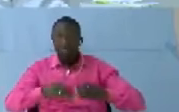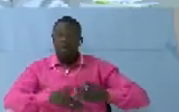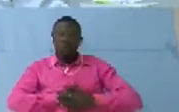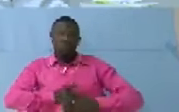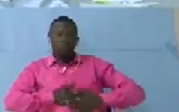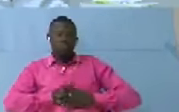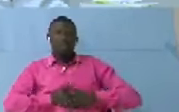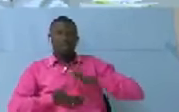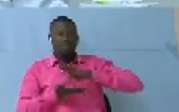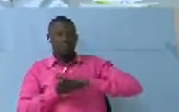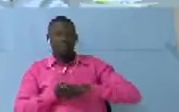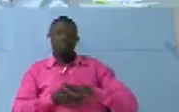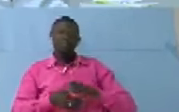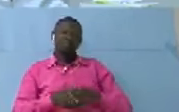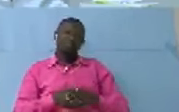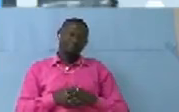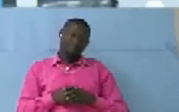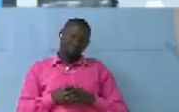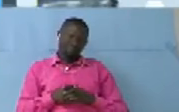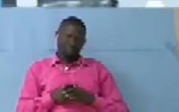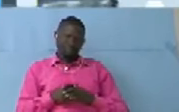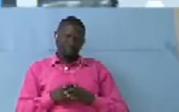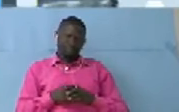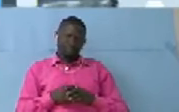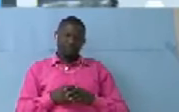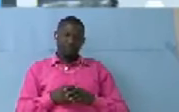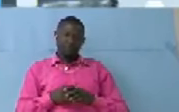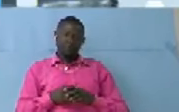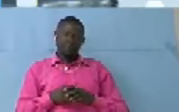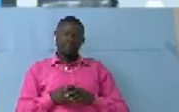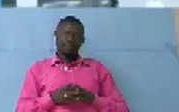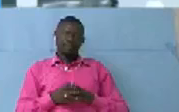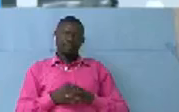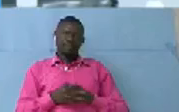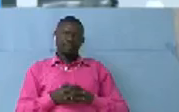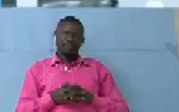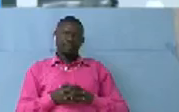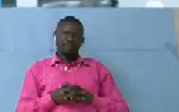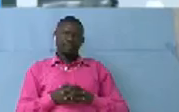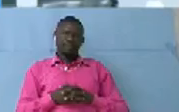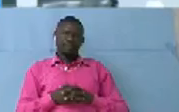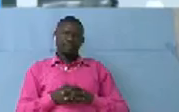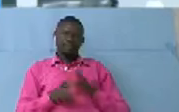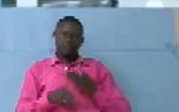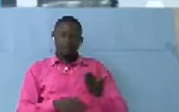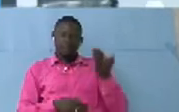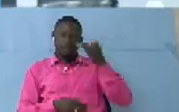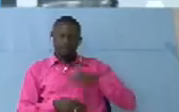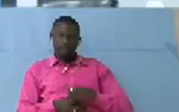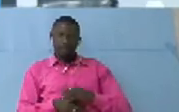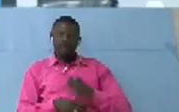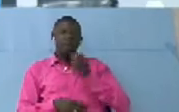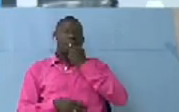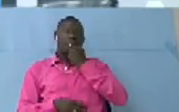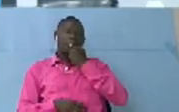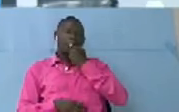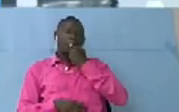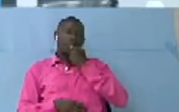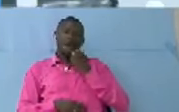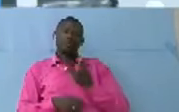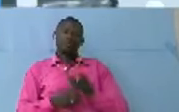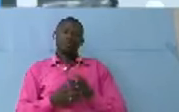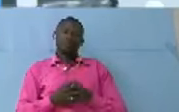on my stomach. So inata. They came. The toro fo. They blew on the